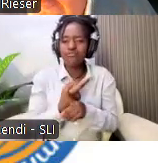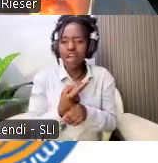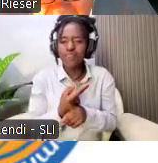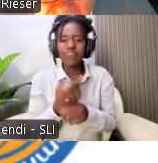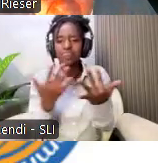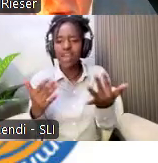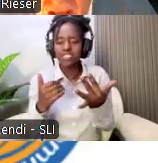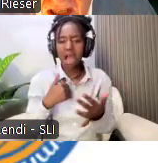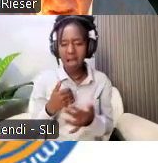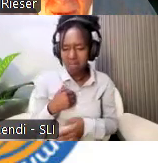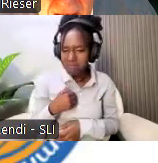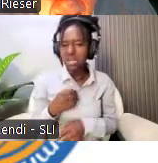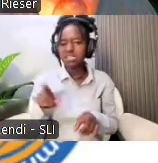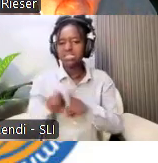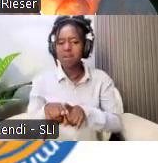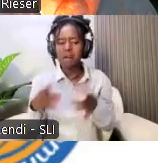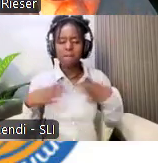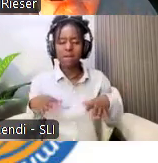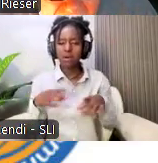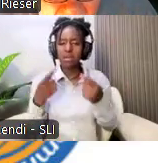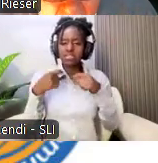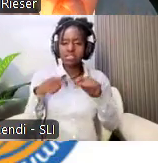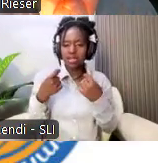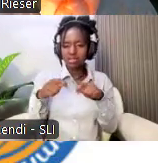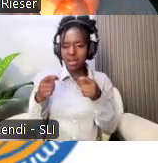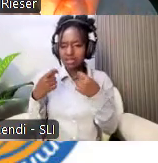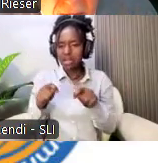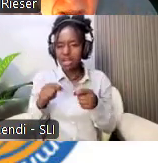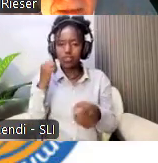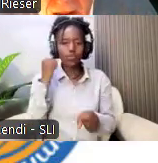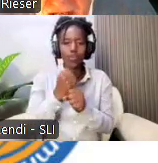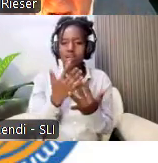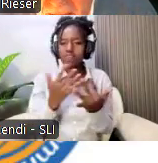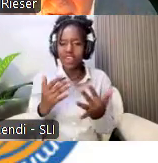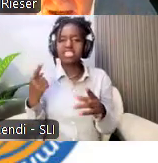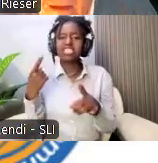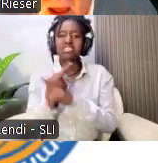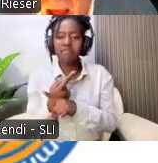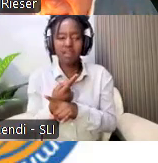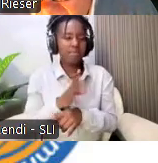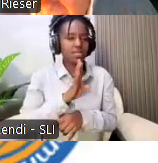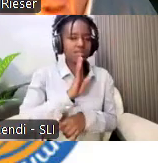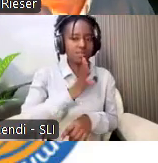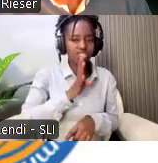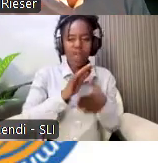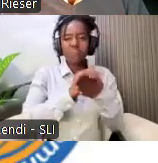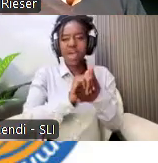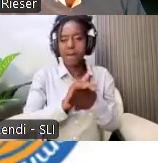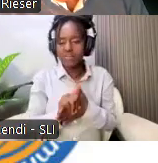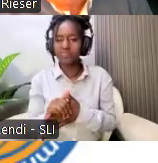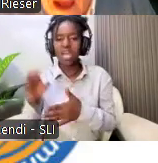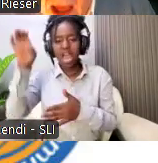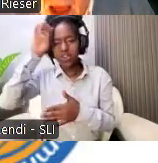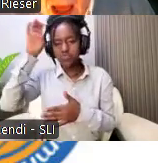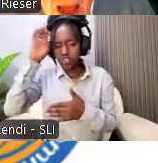People trying to make us do things as if we didn't have our impairment, like occupational therapists, speech therapists, educational